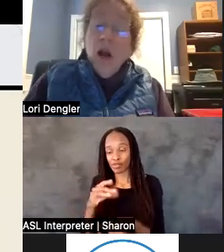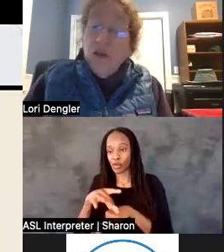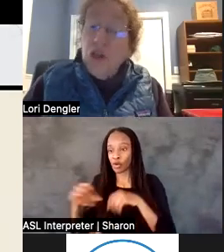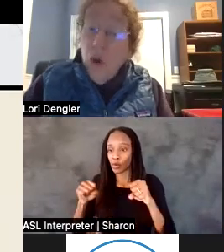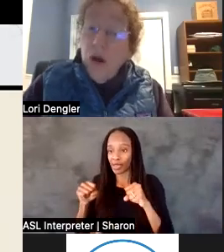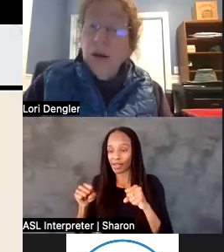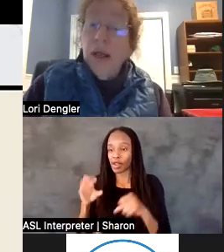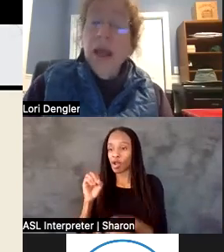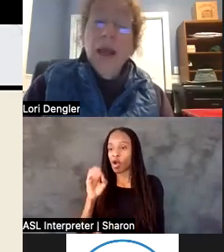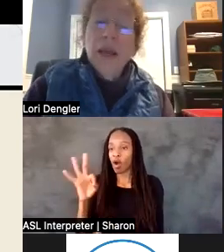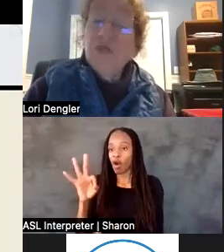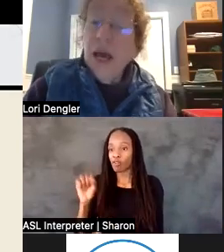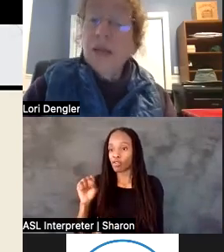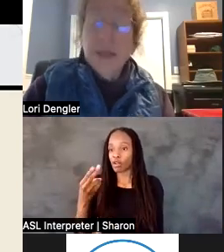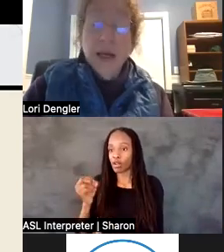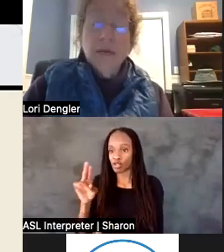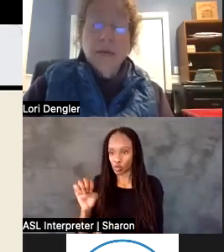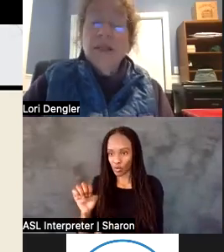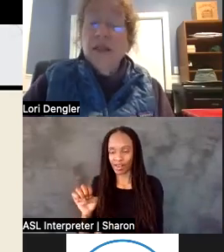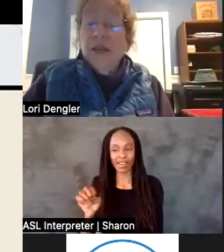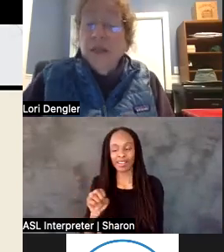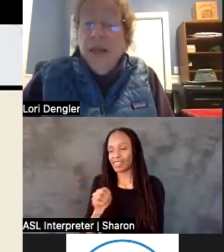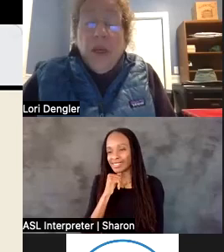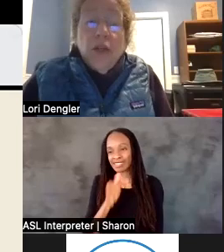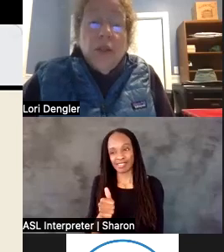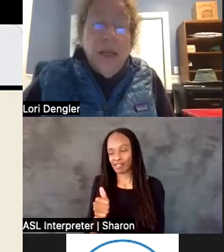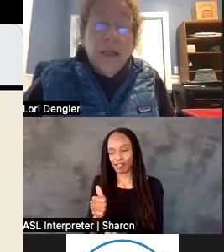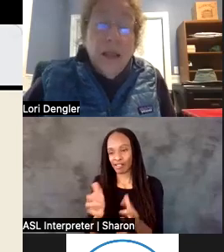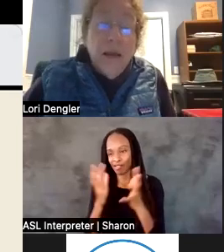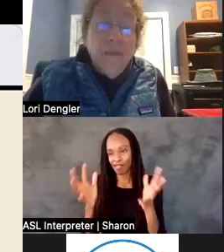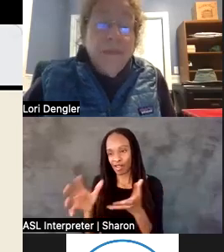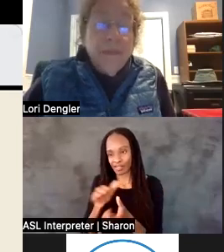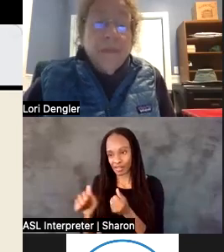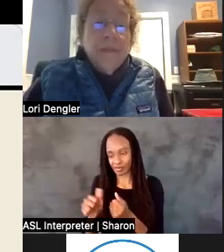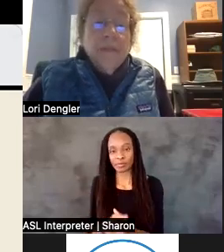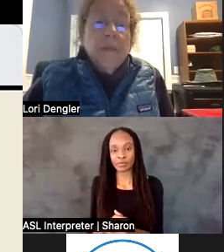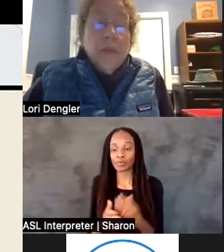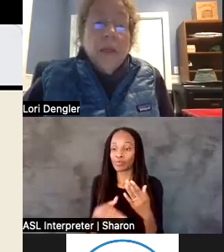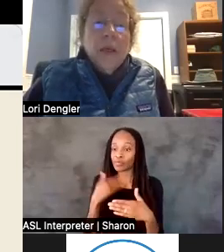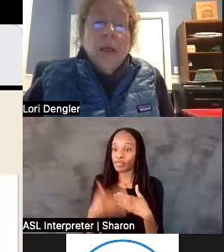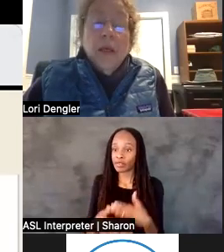are offshore and have not done significant damage. Next slide.